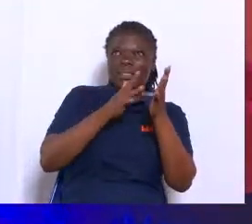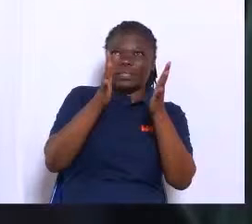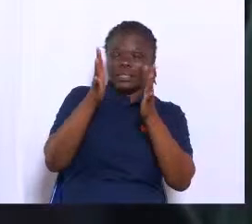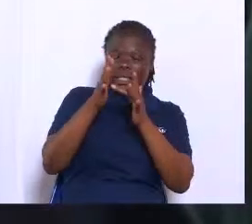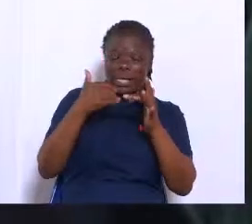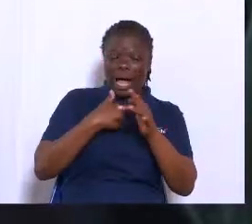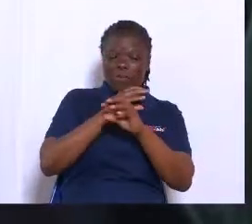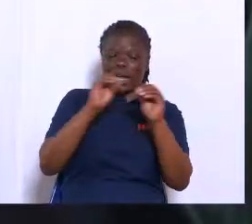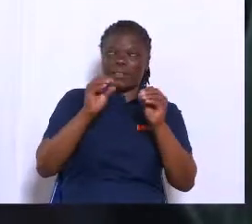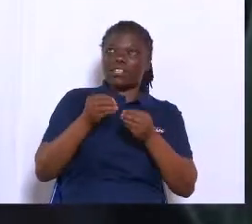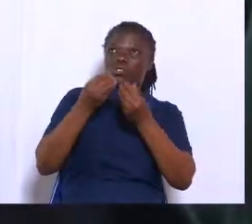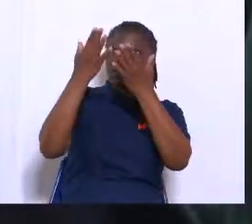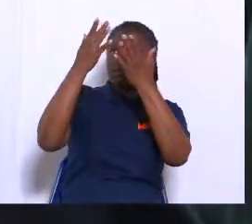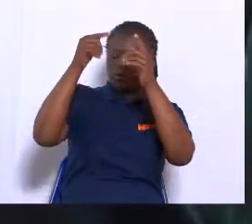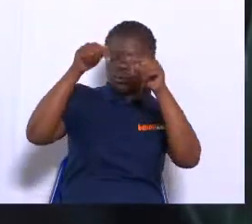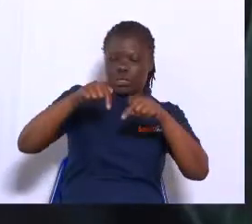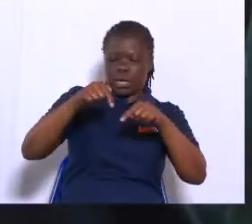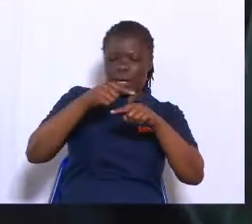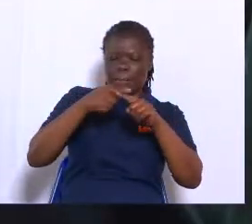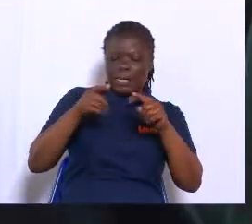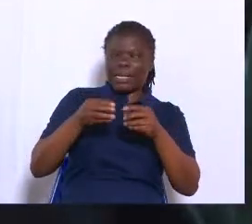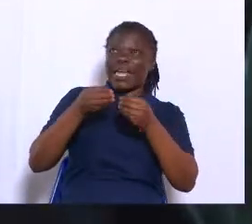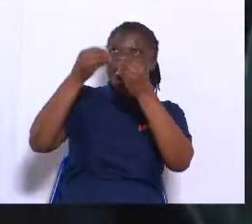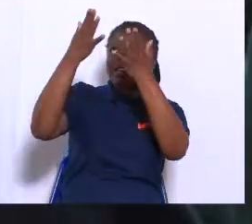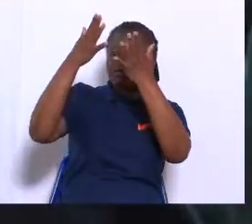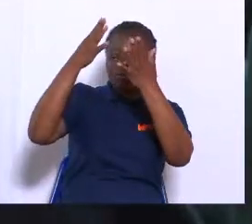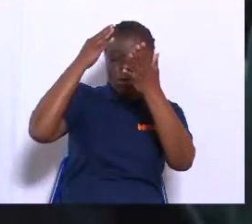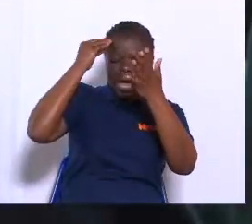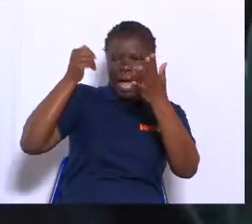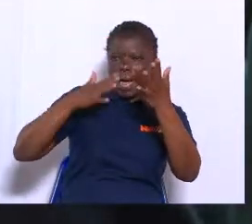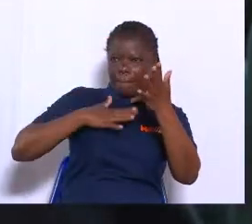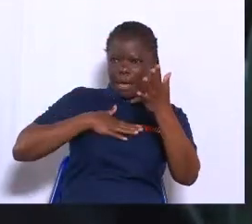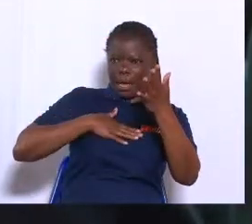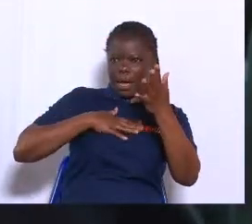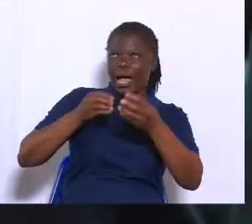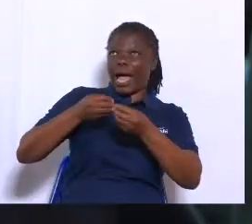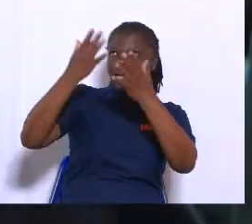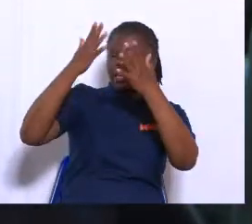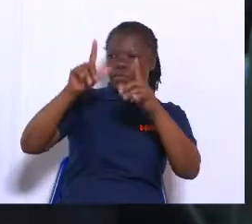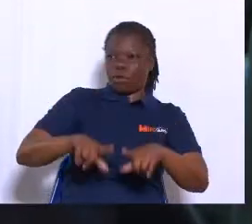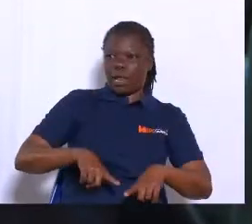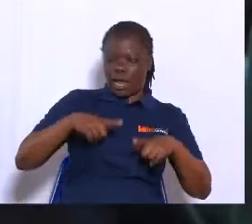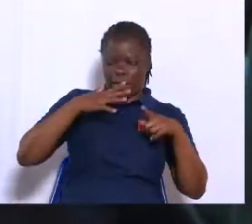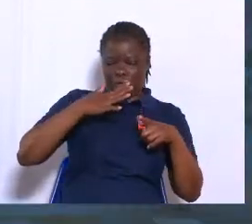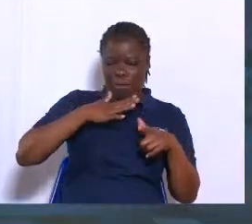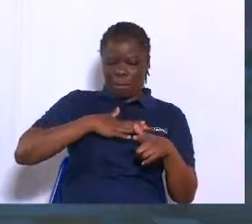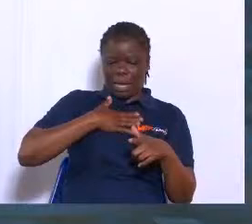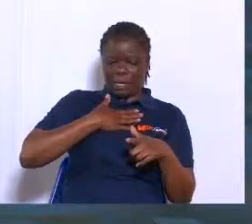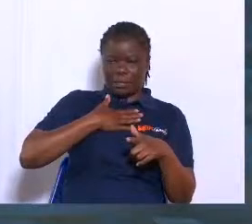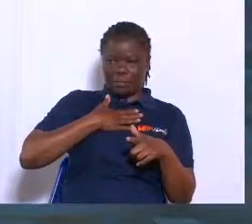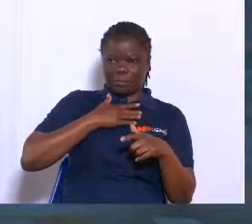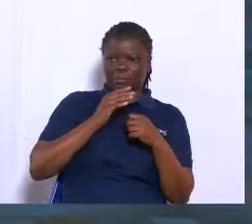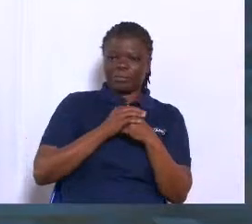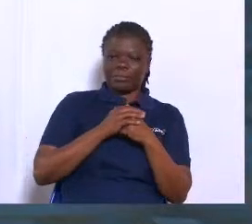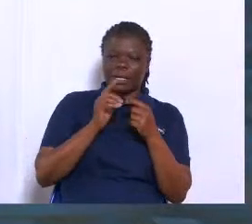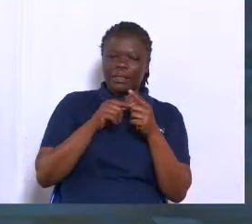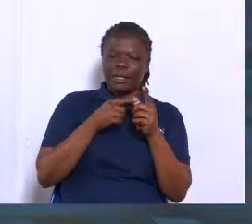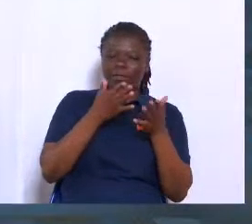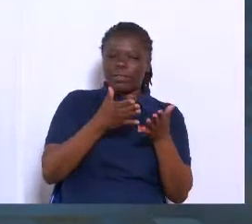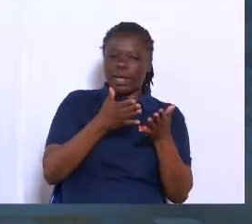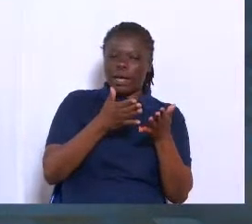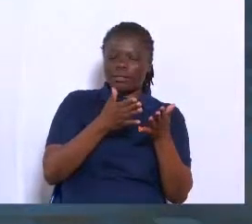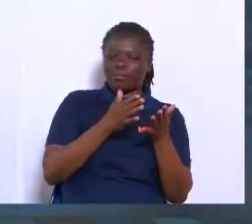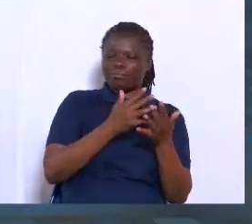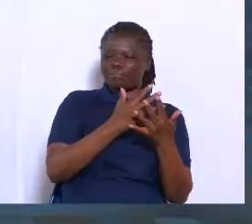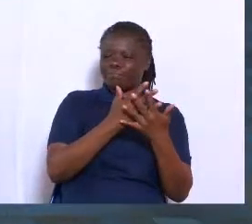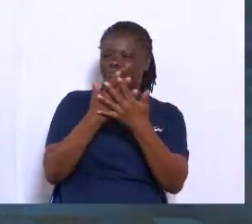today, but I give you my hair. I give you my life. 4 years there in that